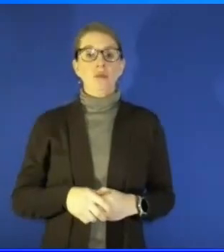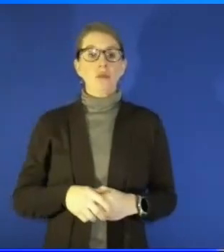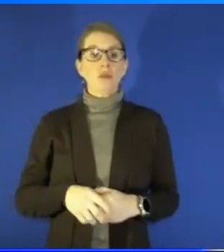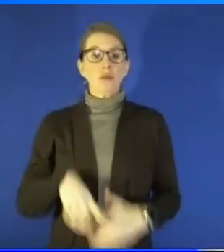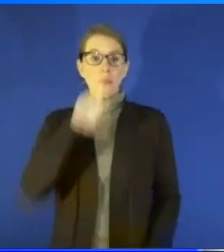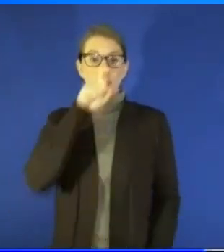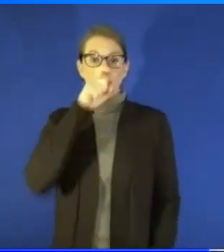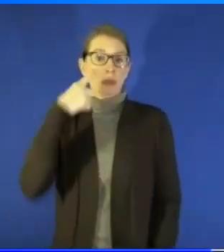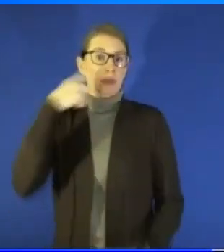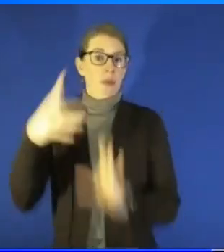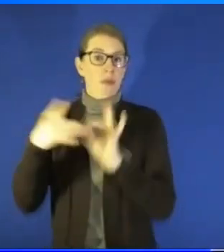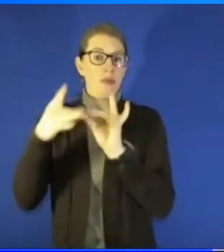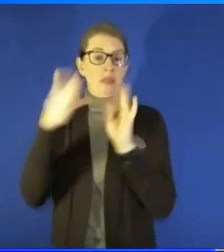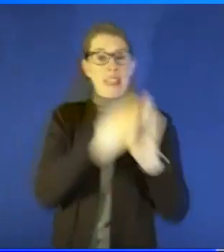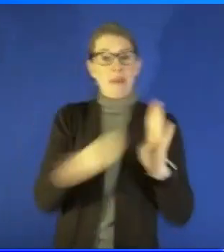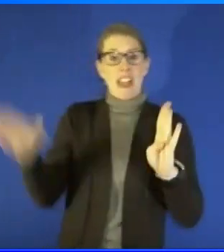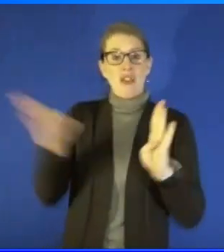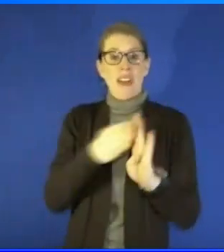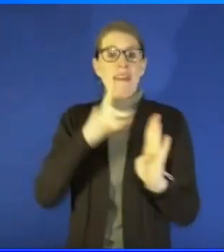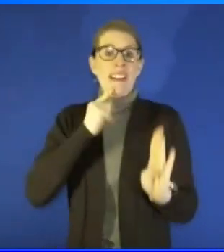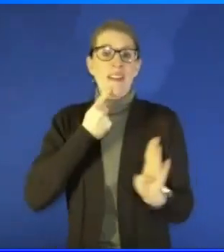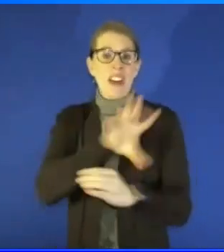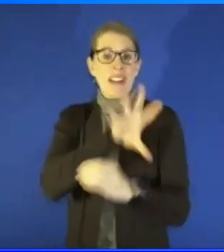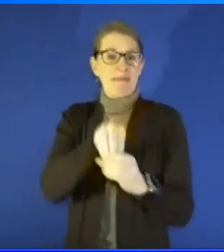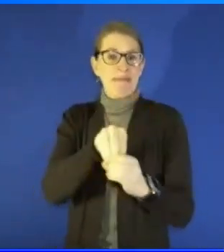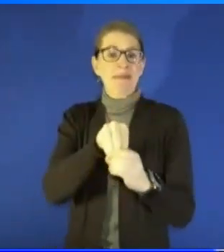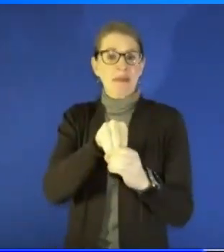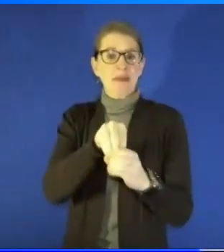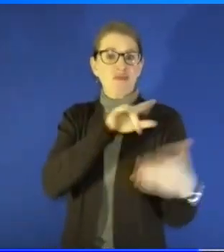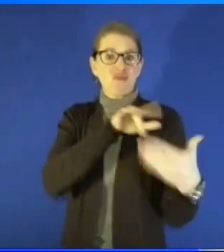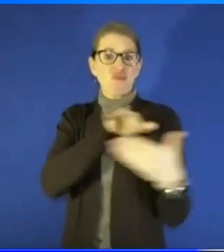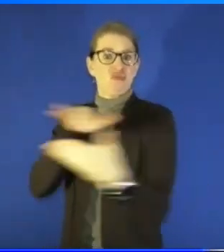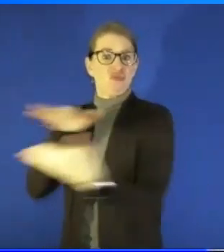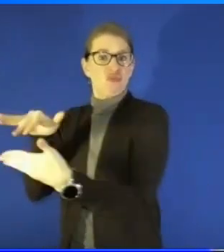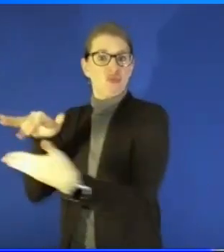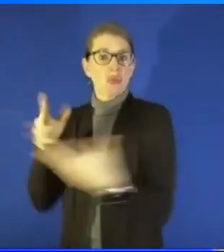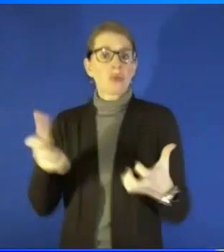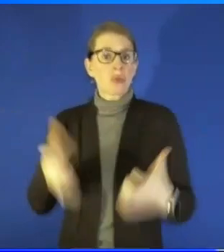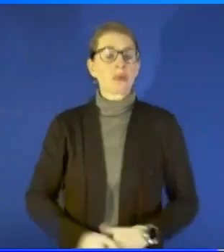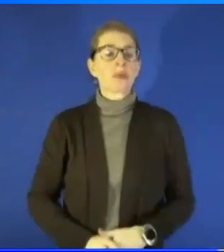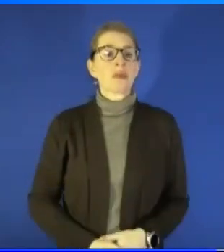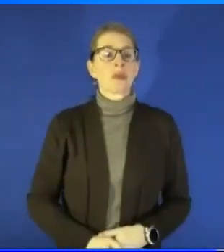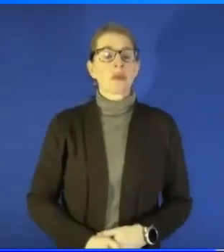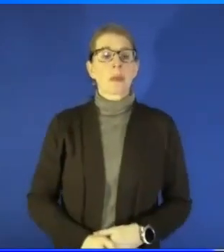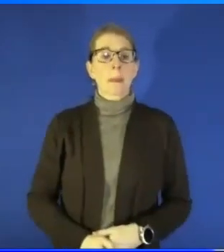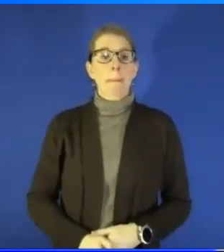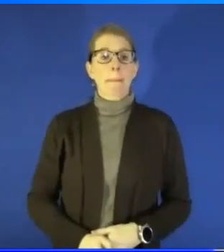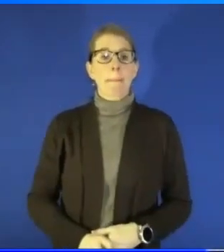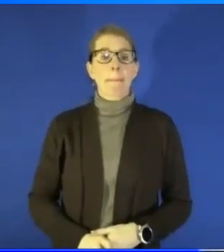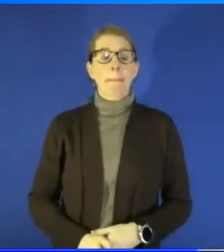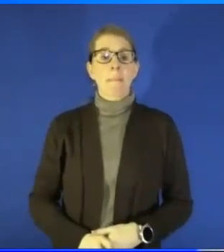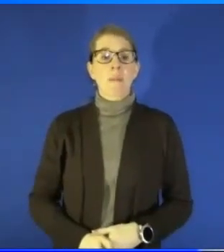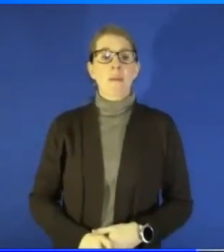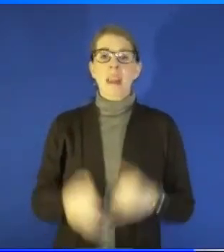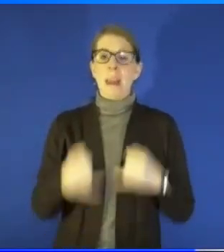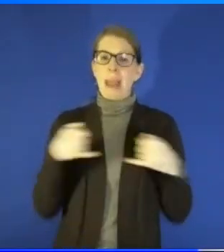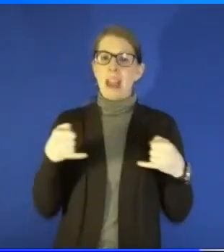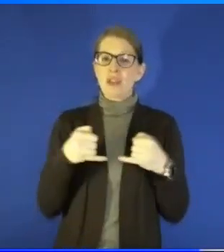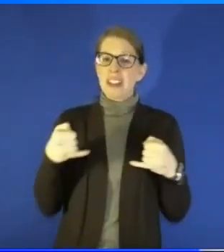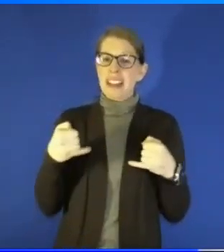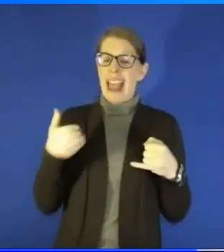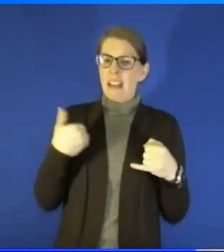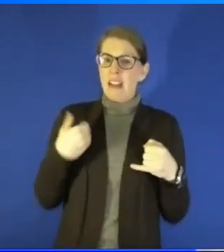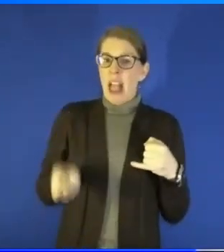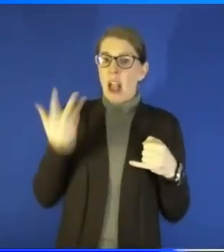that spectrum of severity. Mm-hmm. We have boundaries in terms of how many we can enroll that are from the